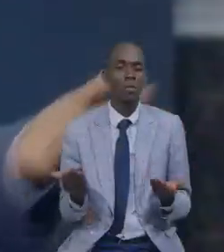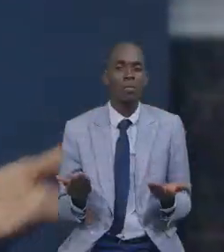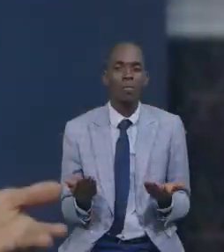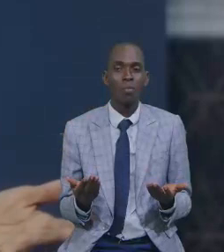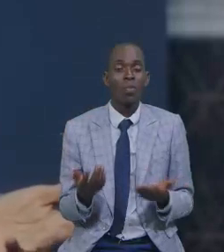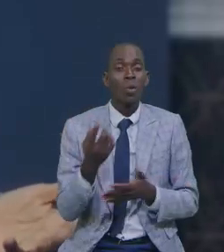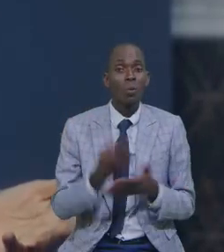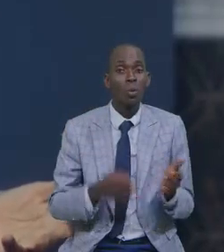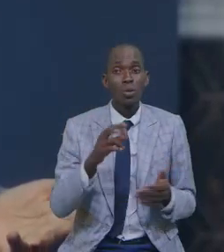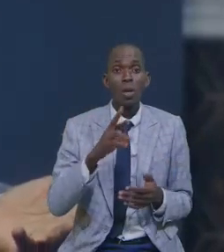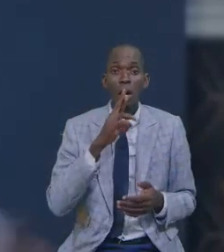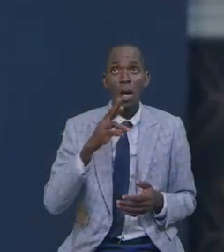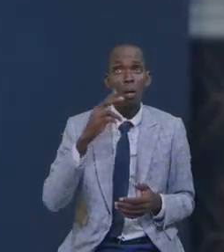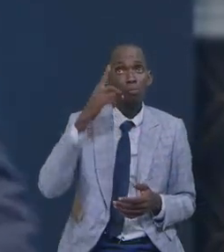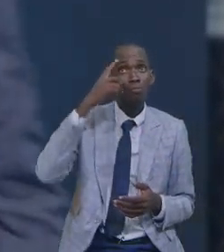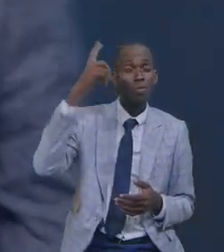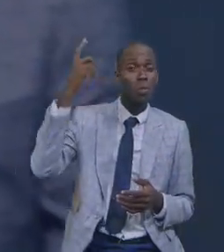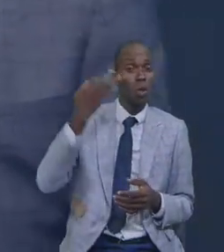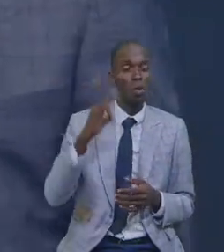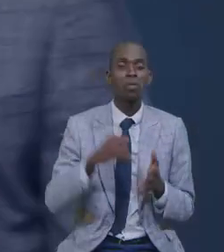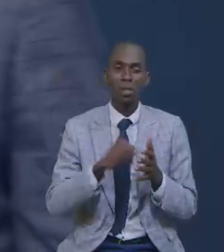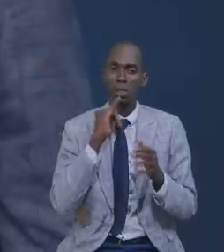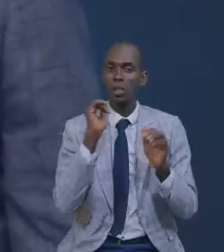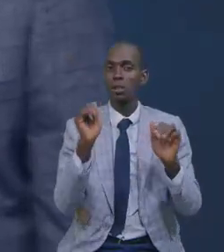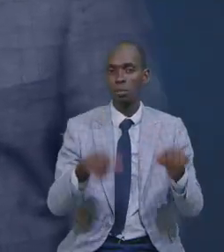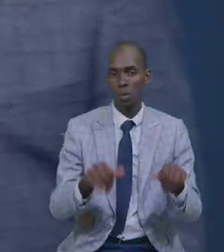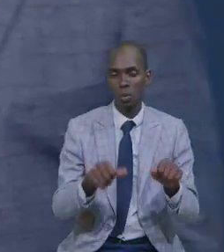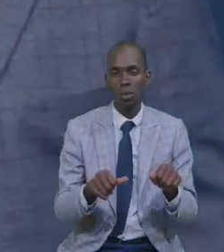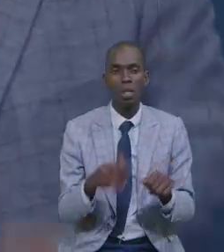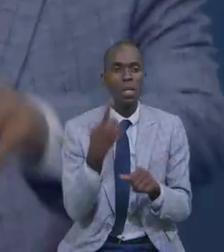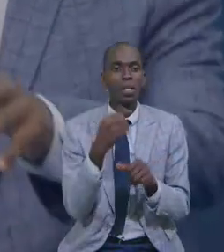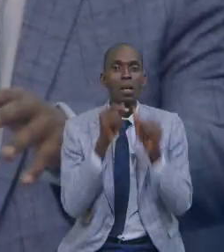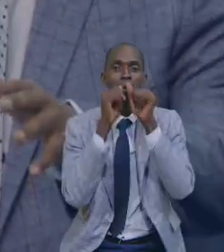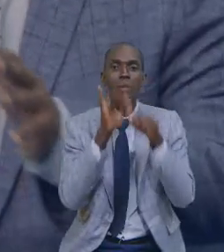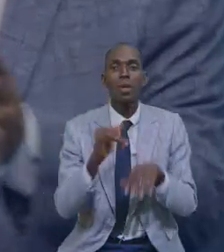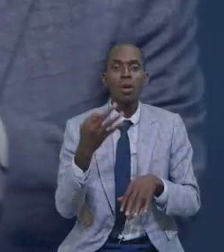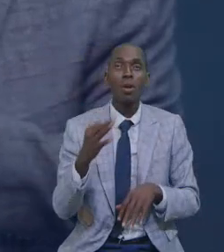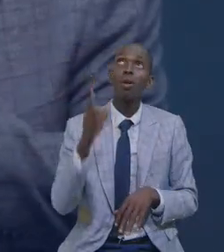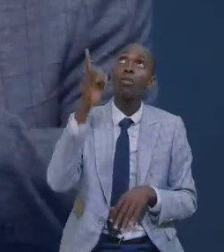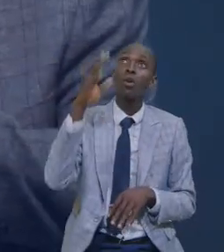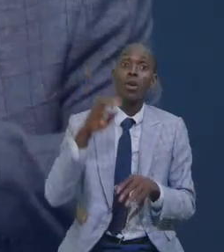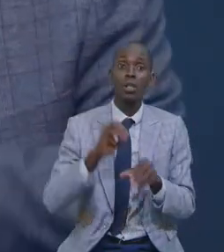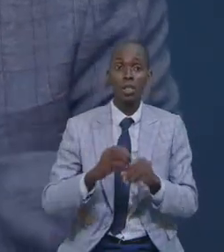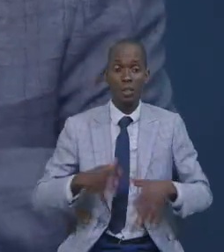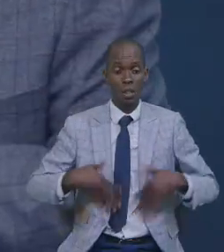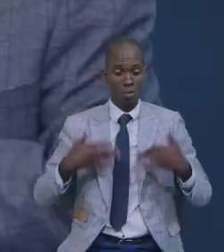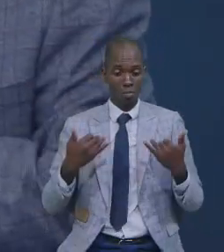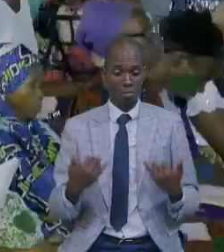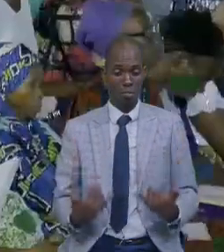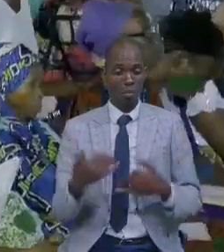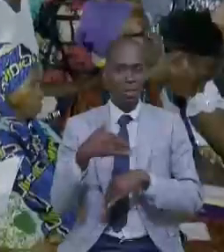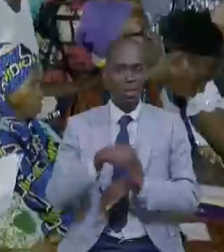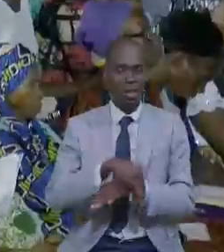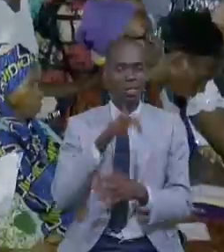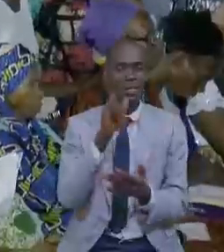dreaming of, that's possible. The blessing of God in your life tonight, that is